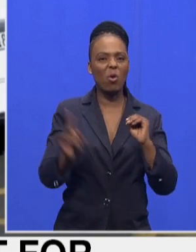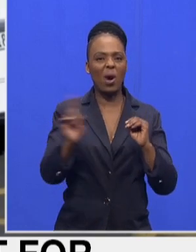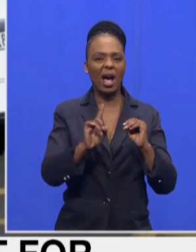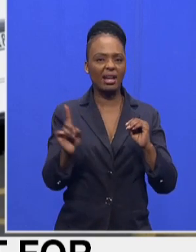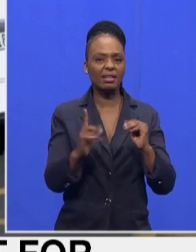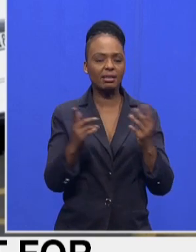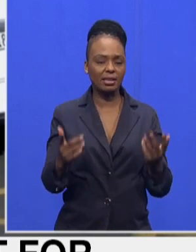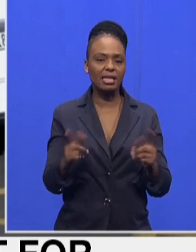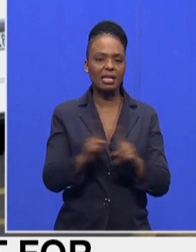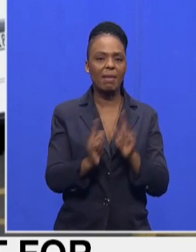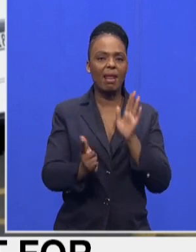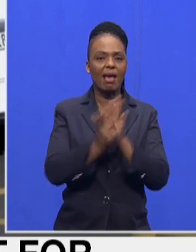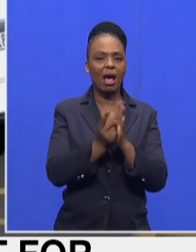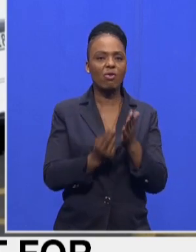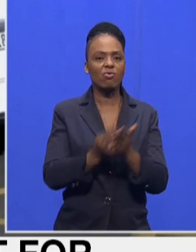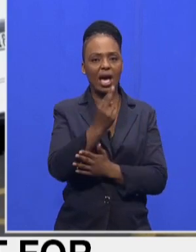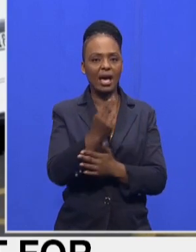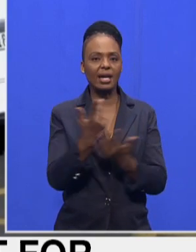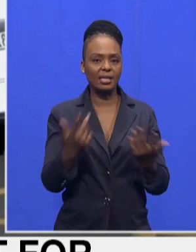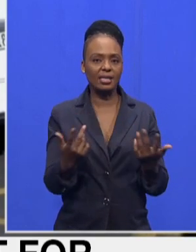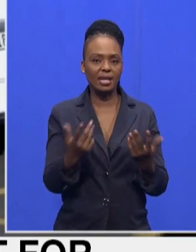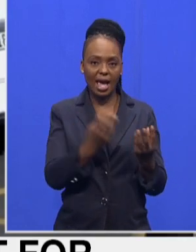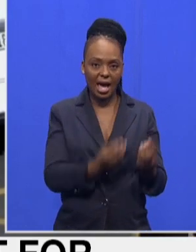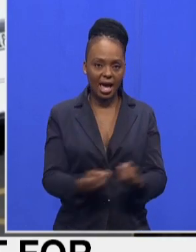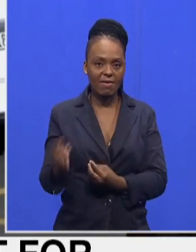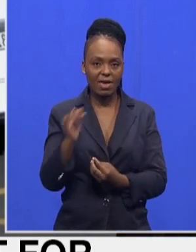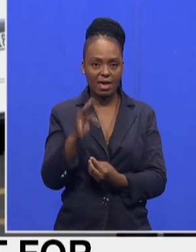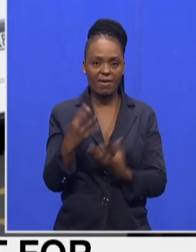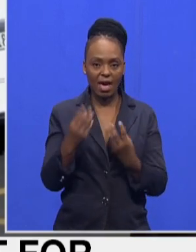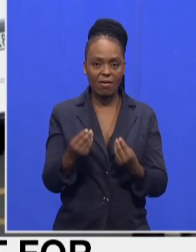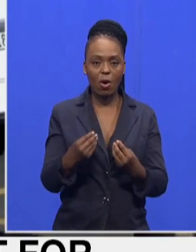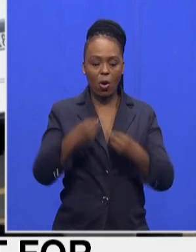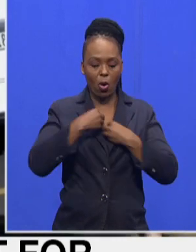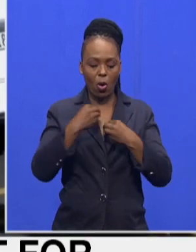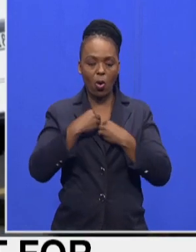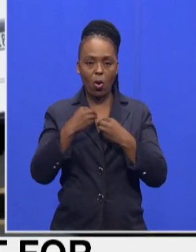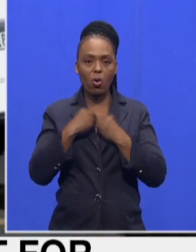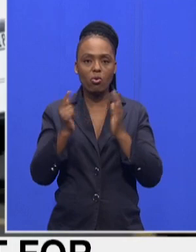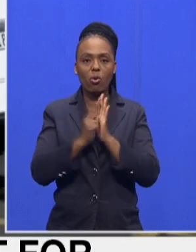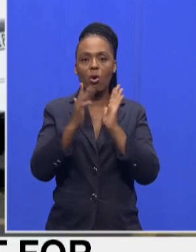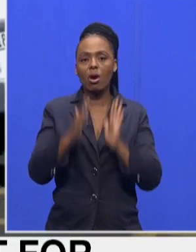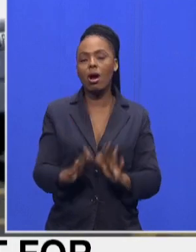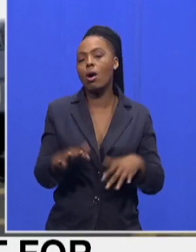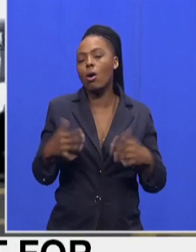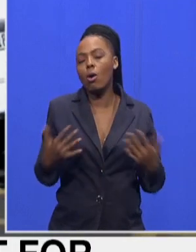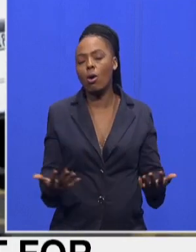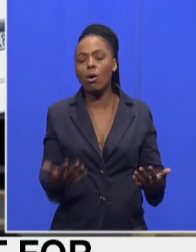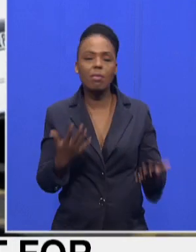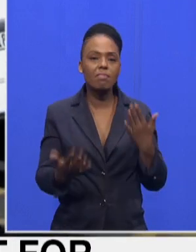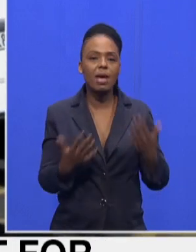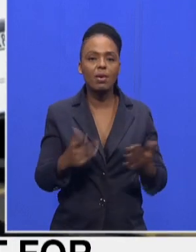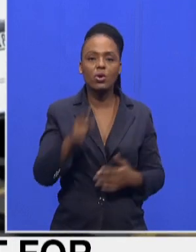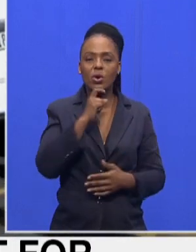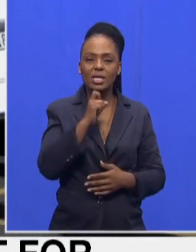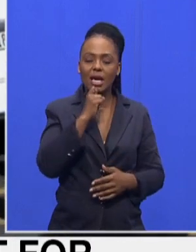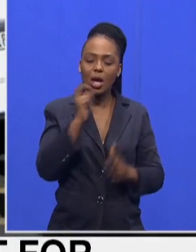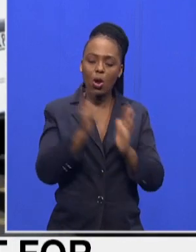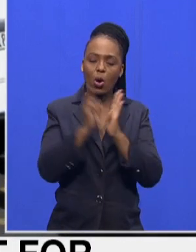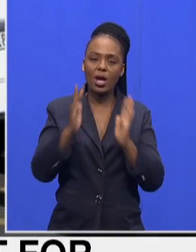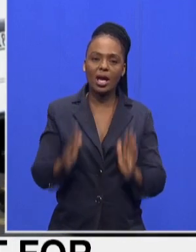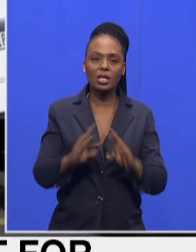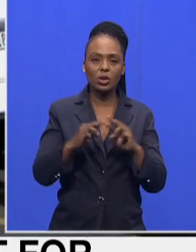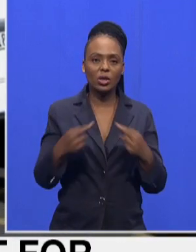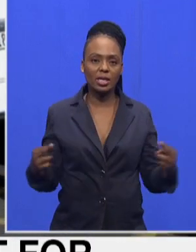their legal rights and recourse that they have if they do have their own legal representative, or they will be using the state legal resources. And